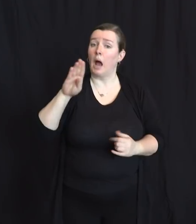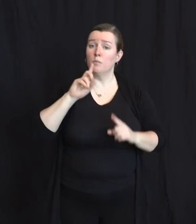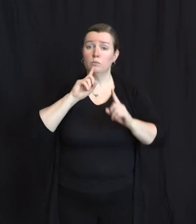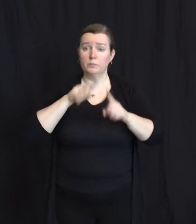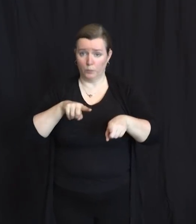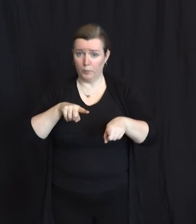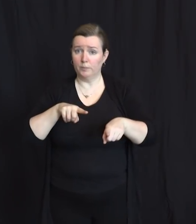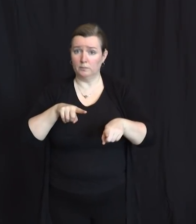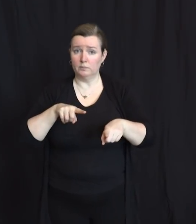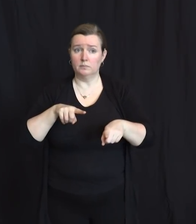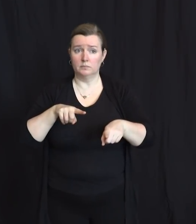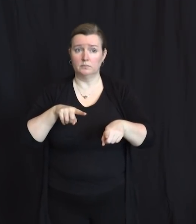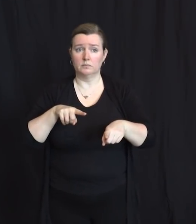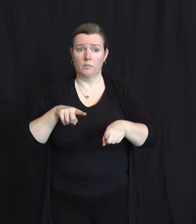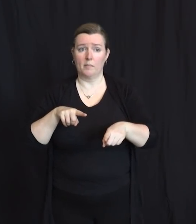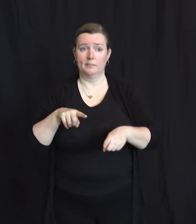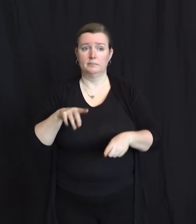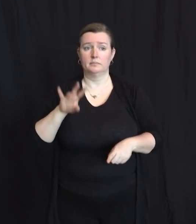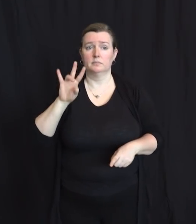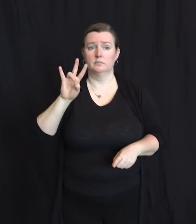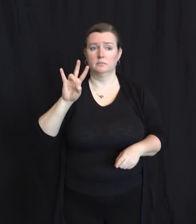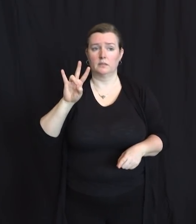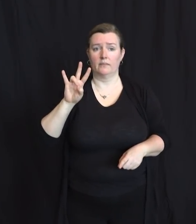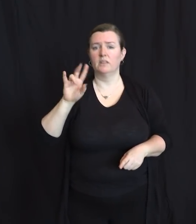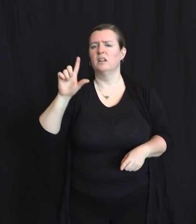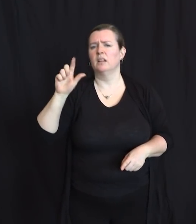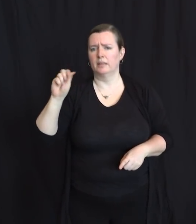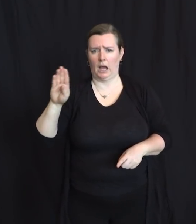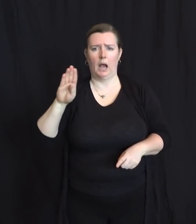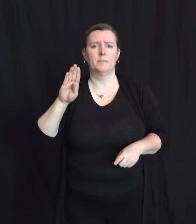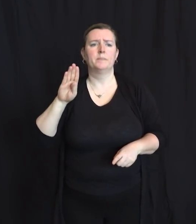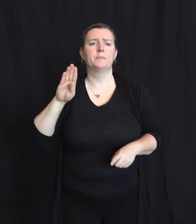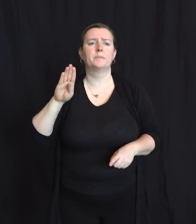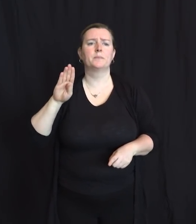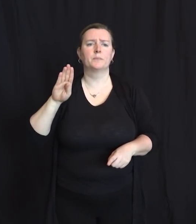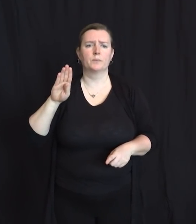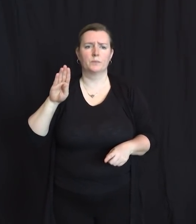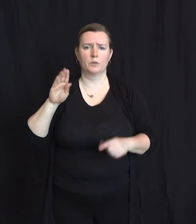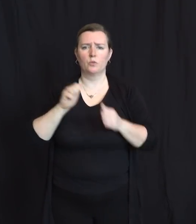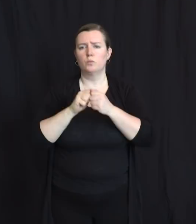morning, of 7 labs sending us COVID-19 results,